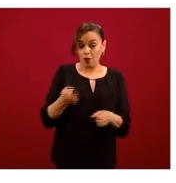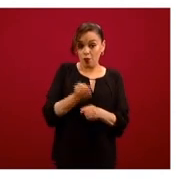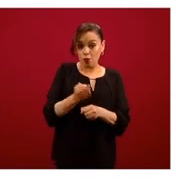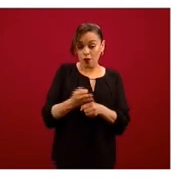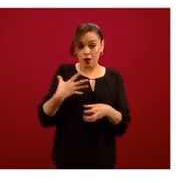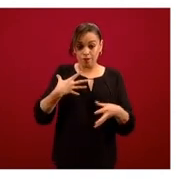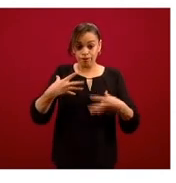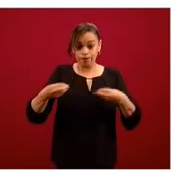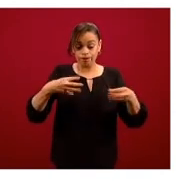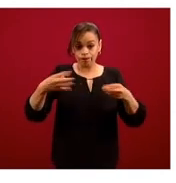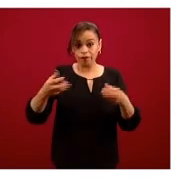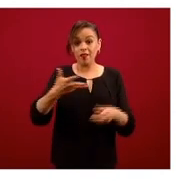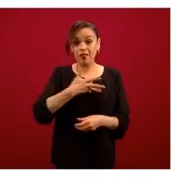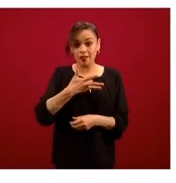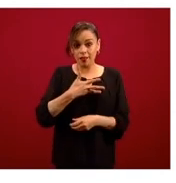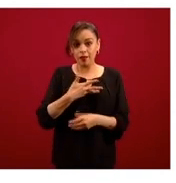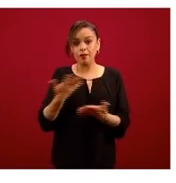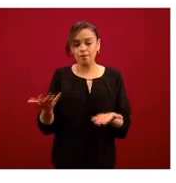to the national